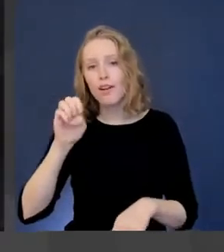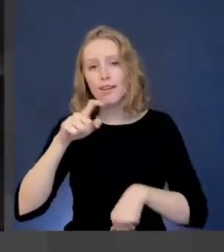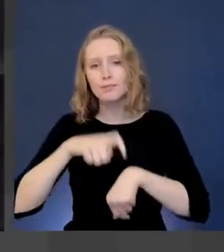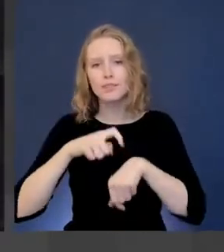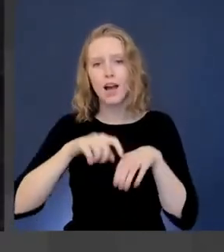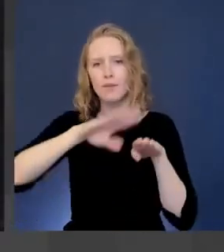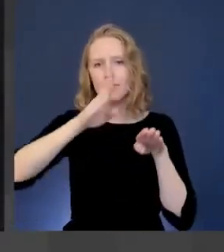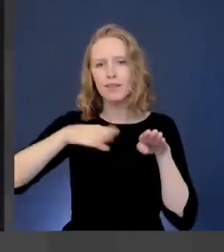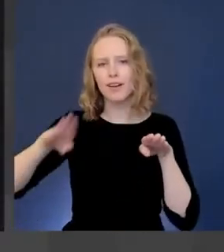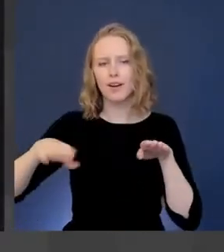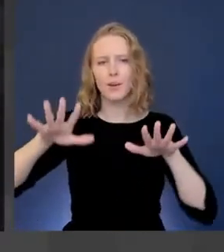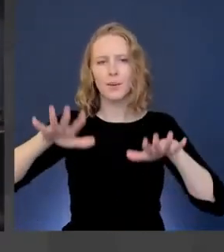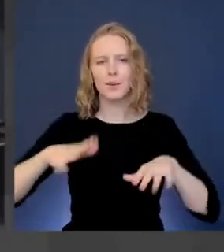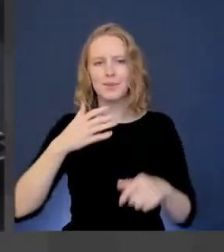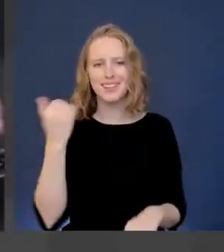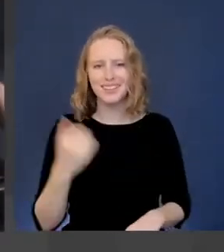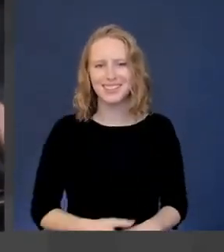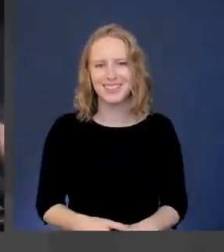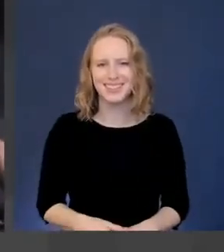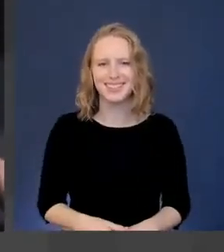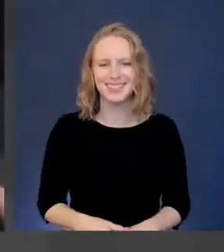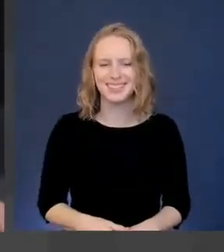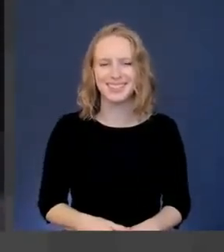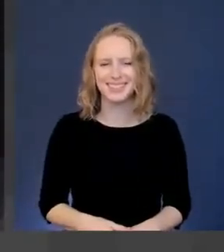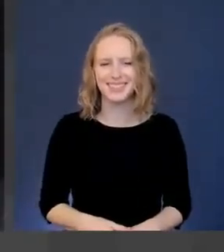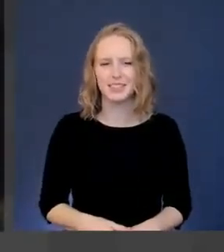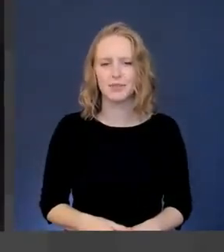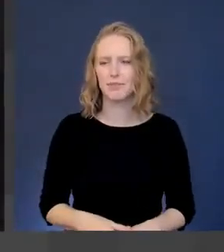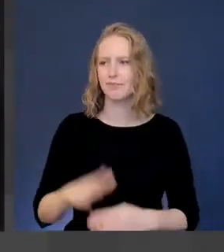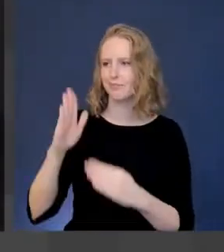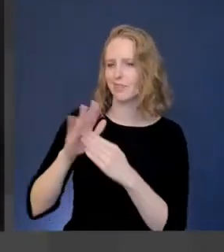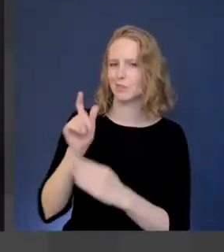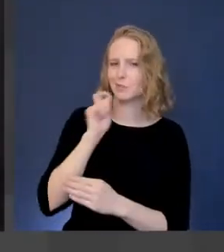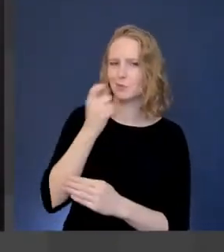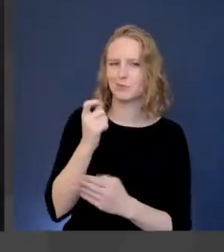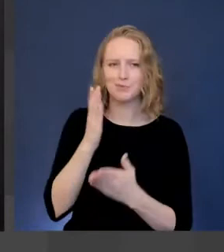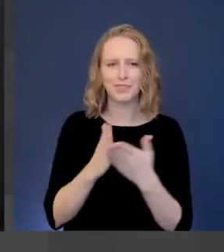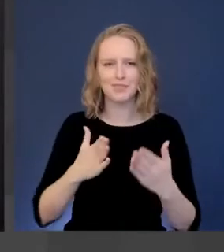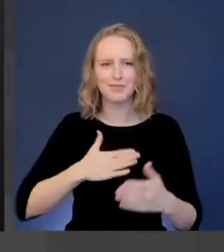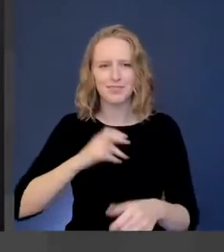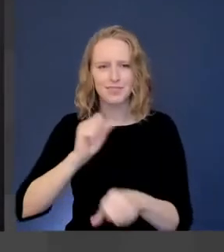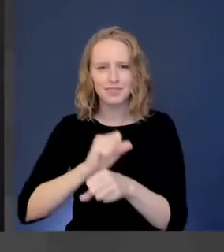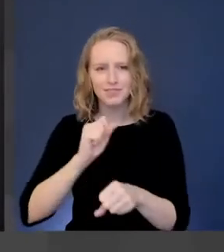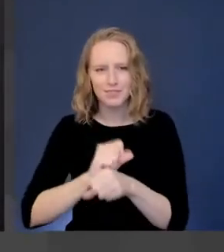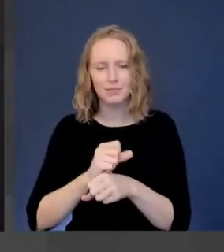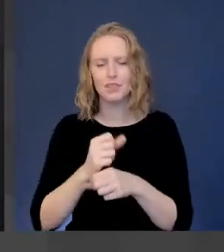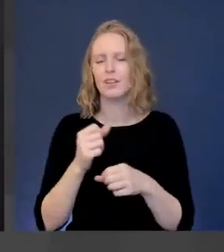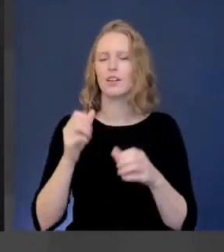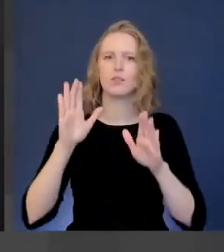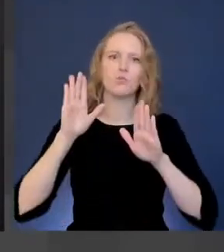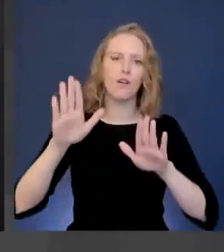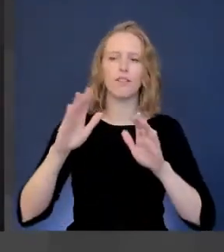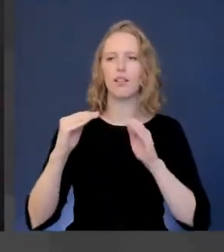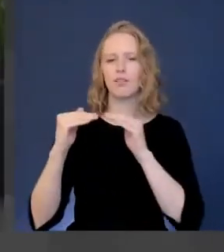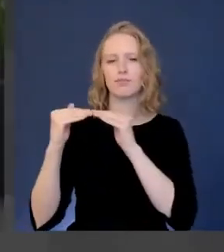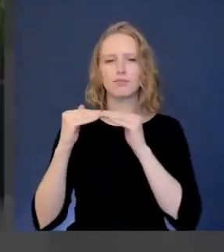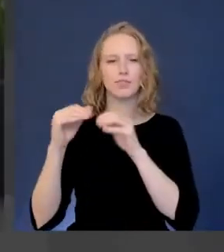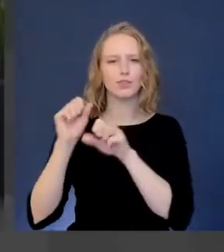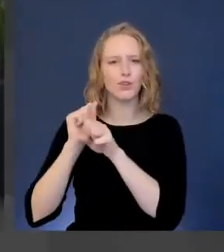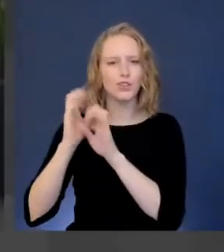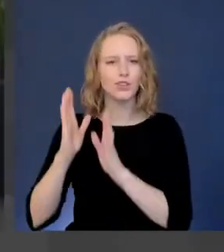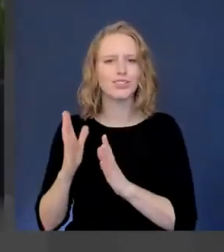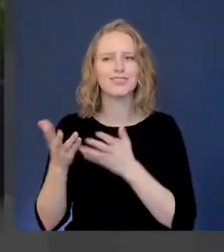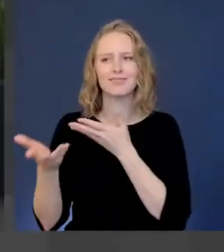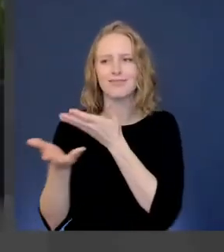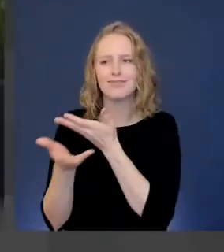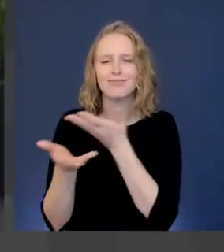change. I would say the coolest part about my job is all of the wonderful colleagues that I get to work with.